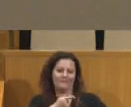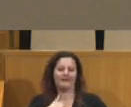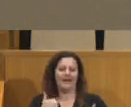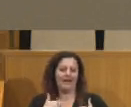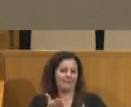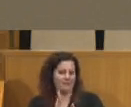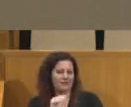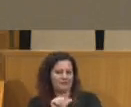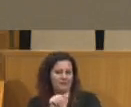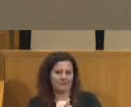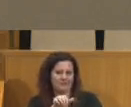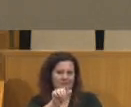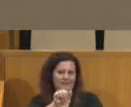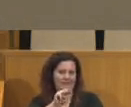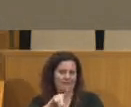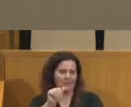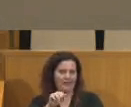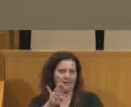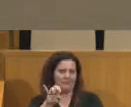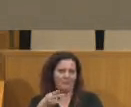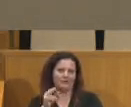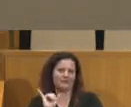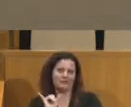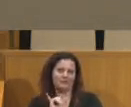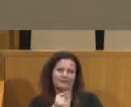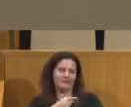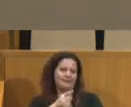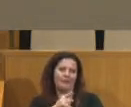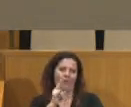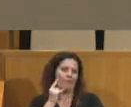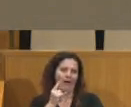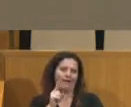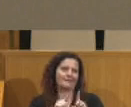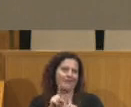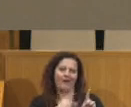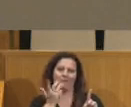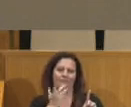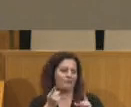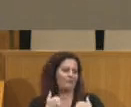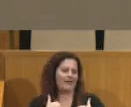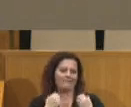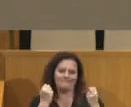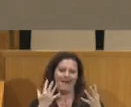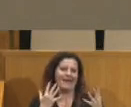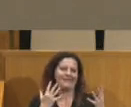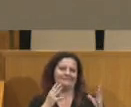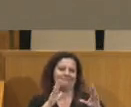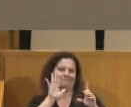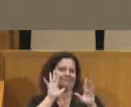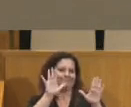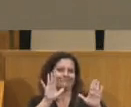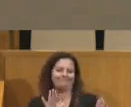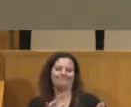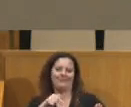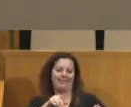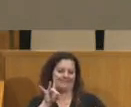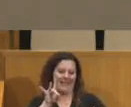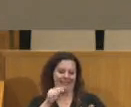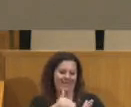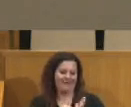managers, Jordan Kravitz-Speenberg and Tanya Jameson, as well as my treasurer, Jeff Speenberg. And I've got a host of friends in the audience and at home